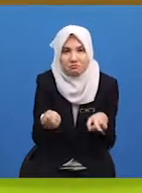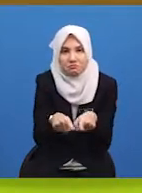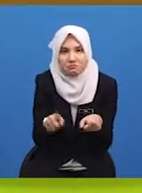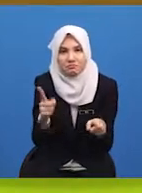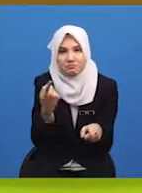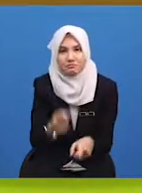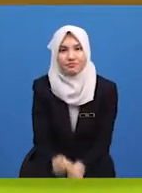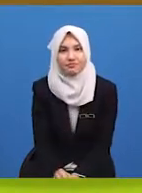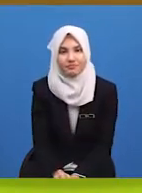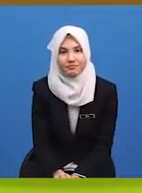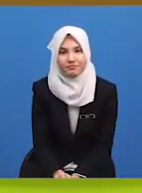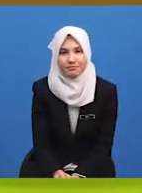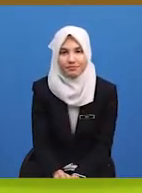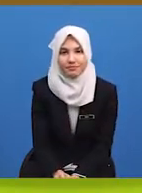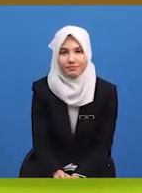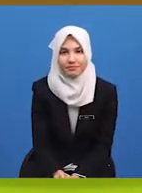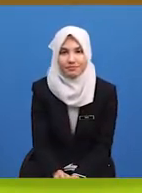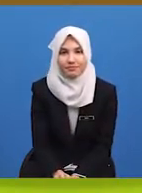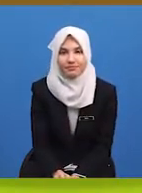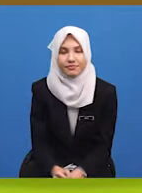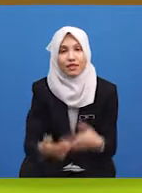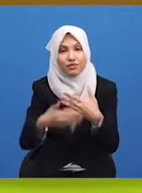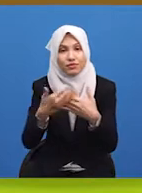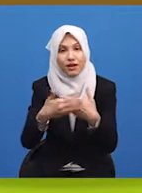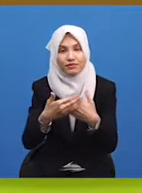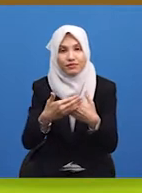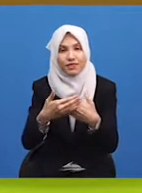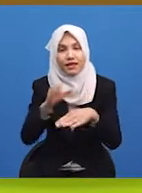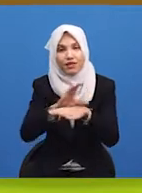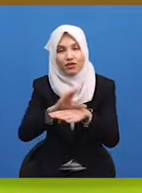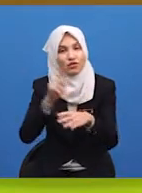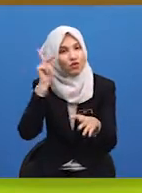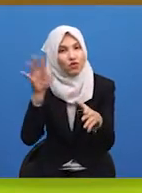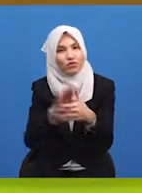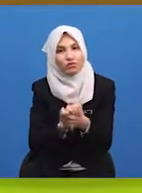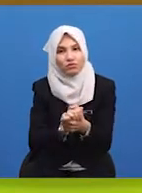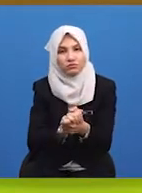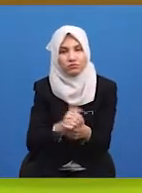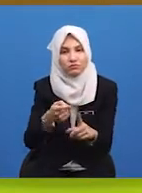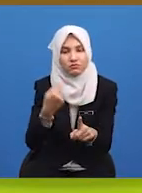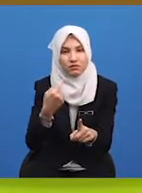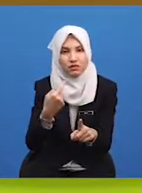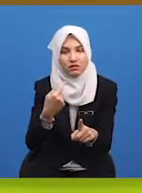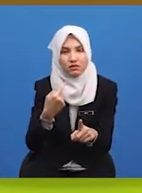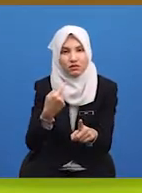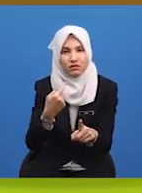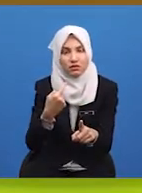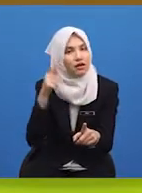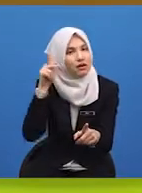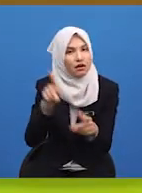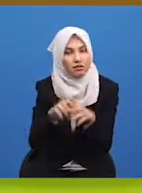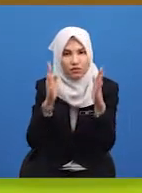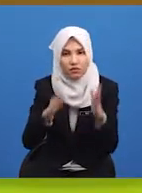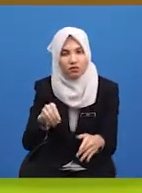real age. And it's very easy to use a photo on a profile picture that isn't really